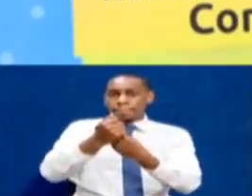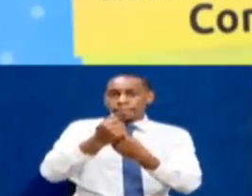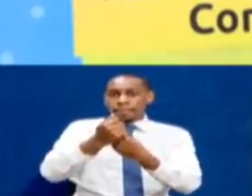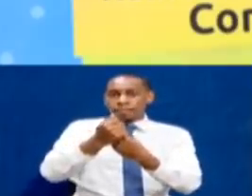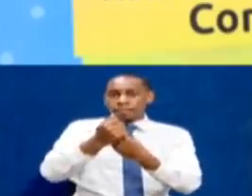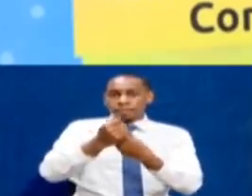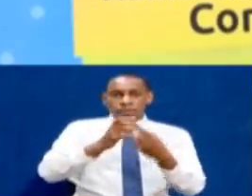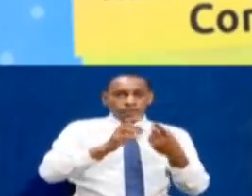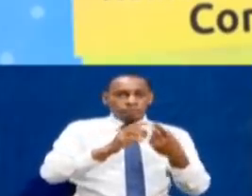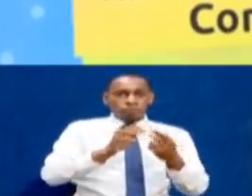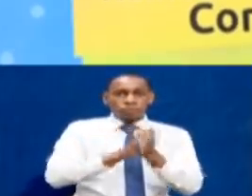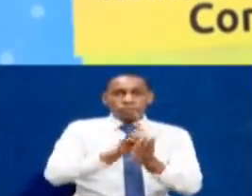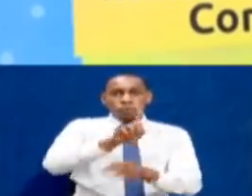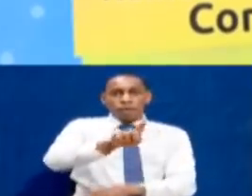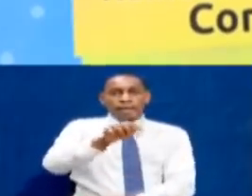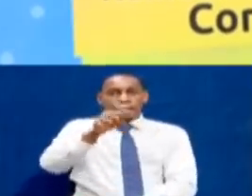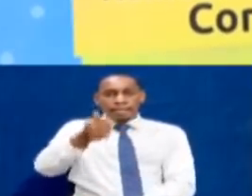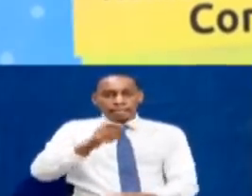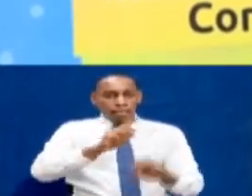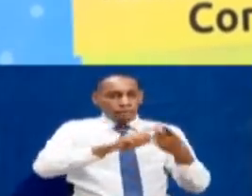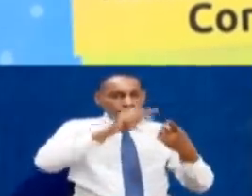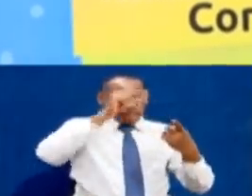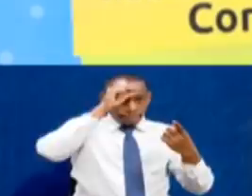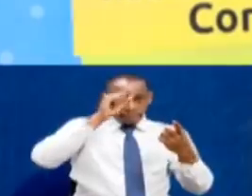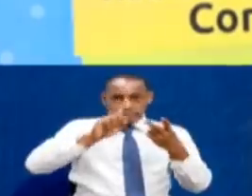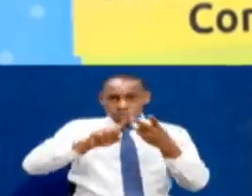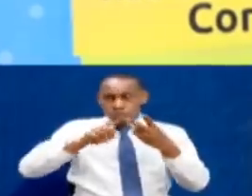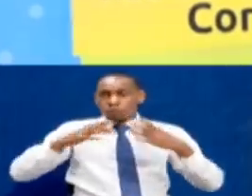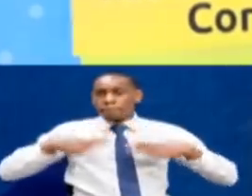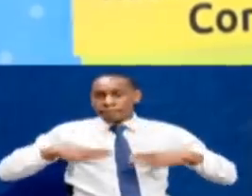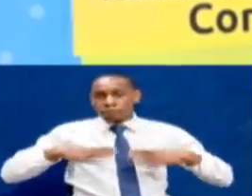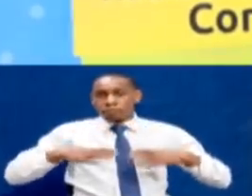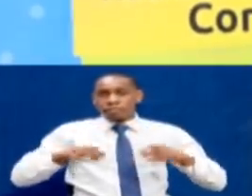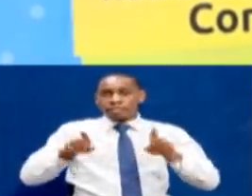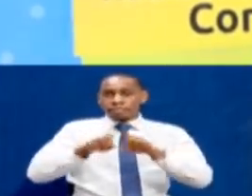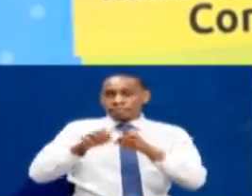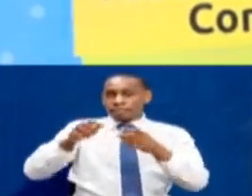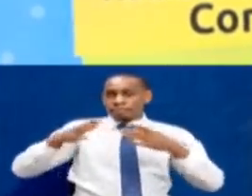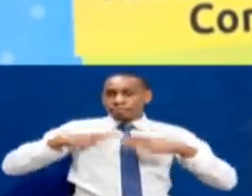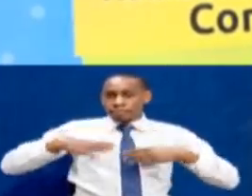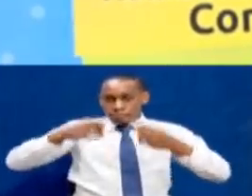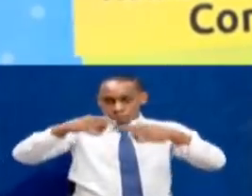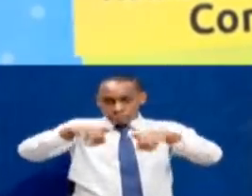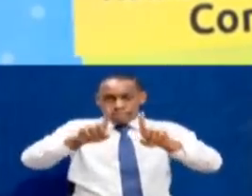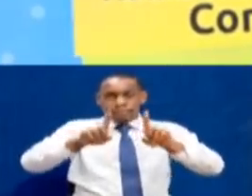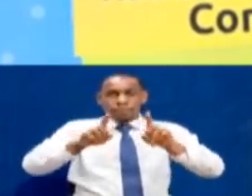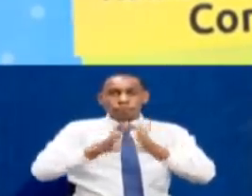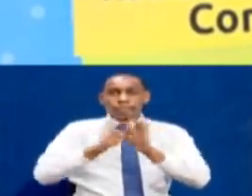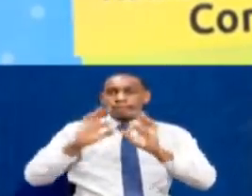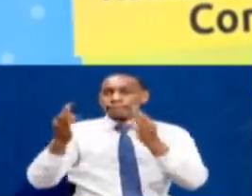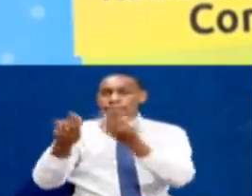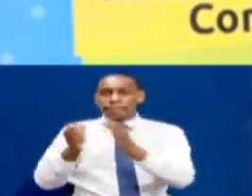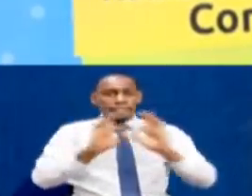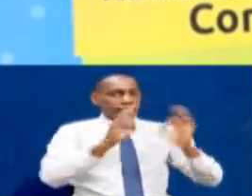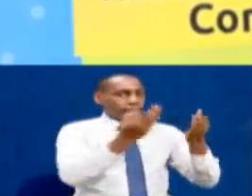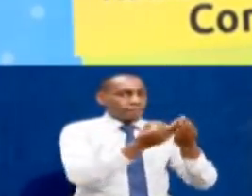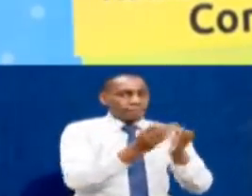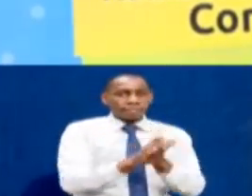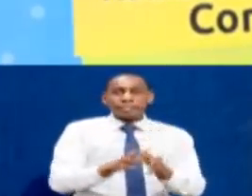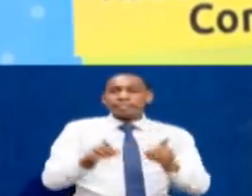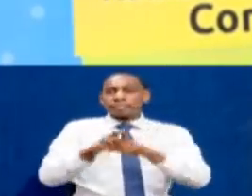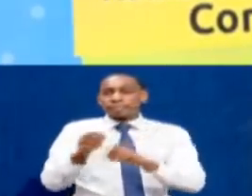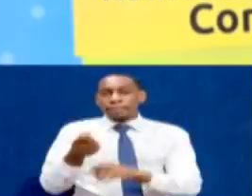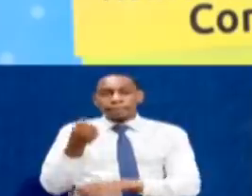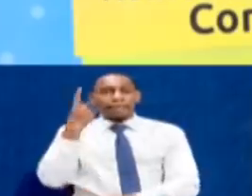between each other, between the government and its people, between the people themselves, in between families. It is on